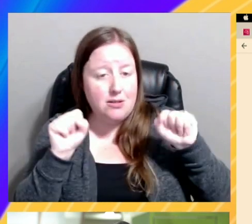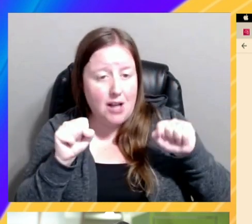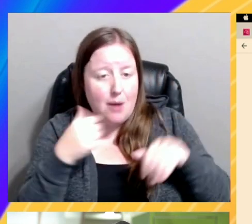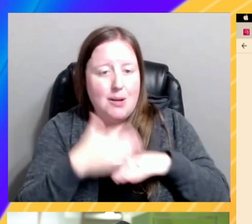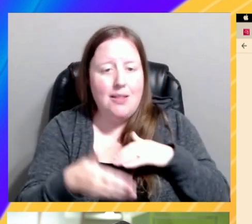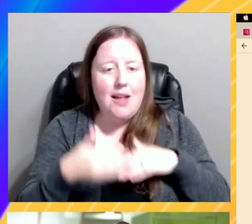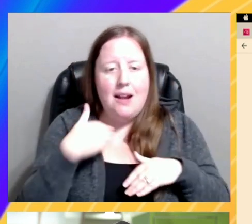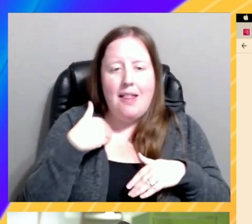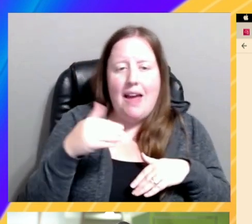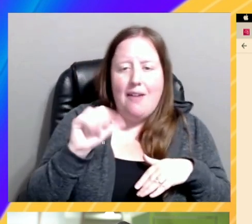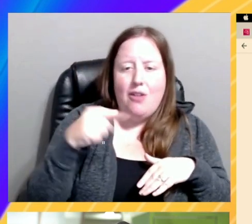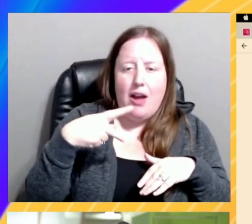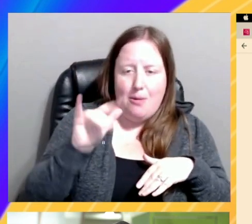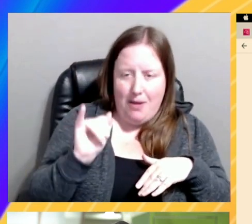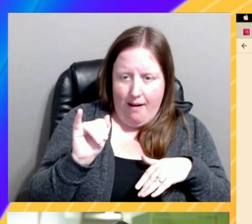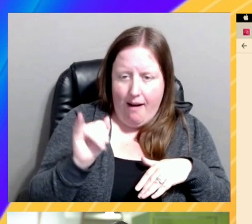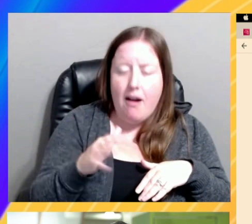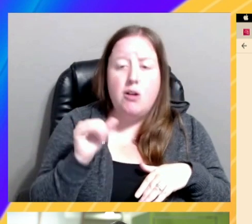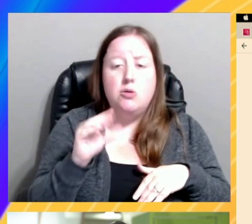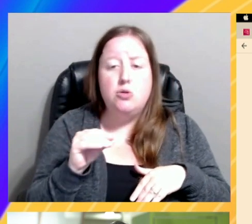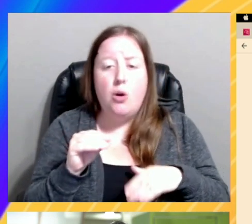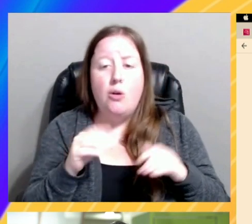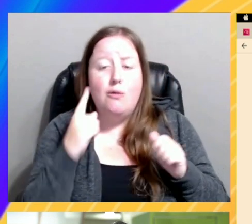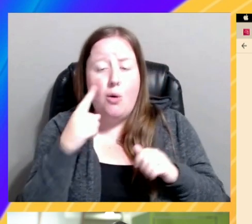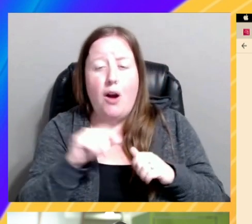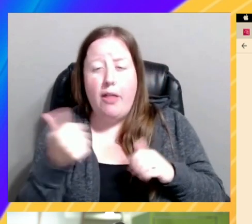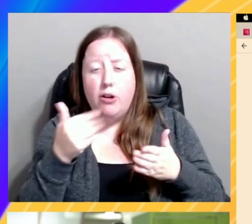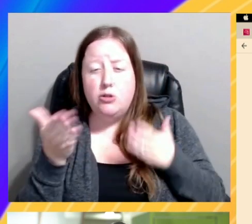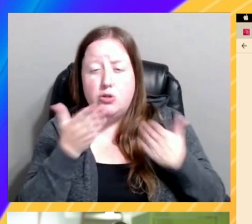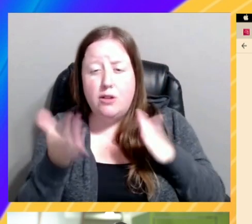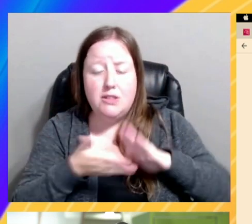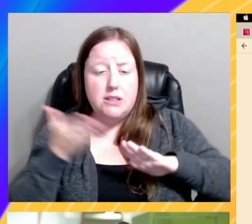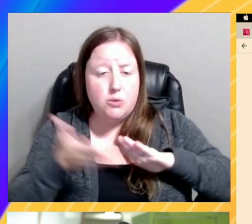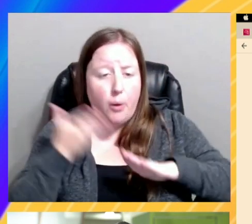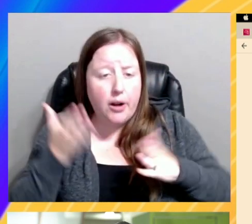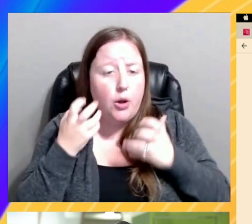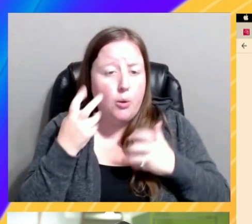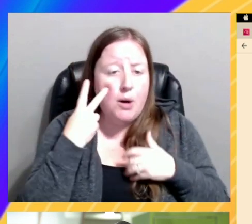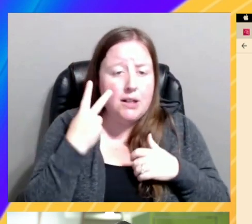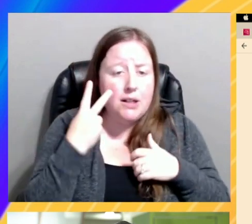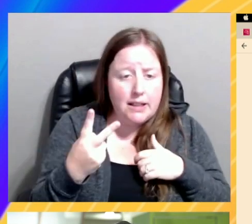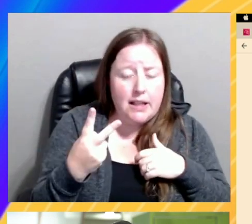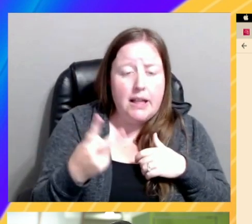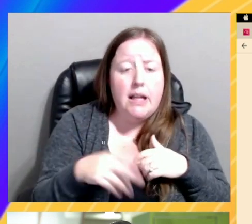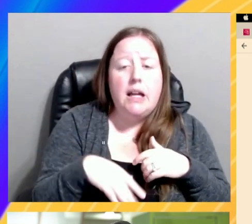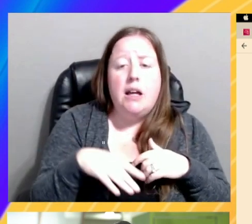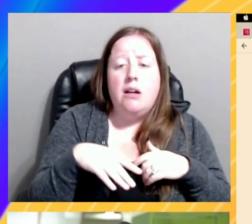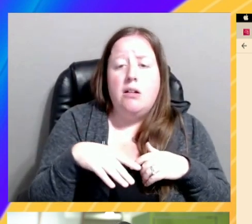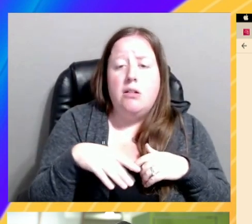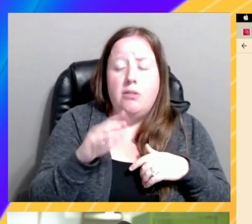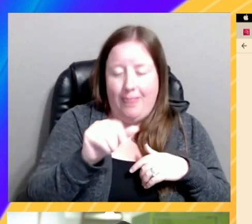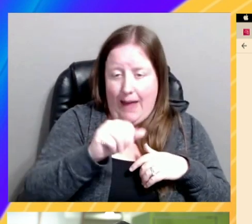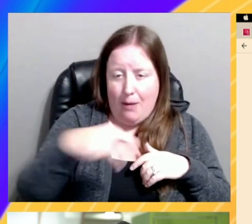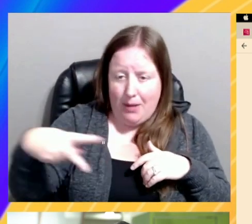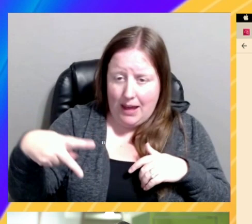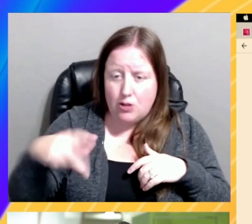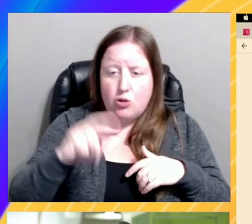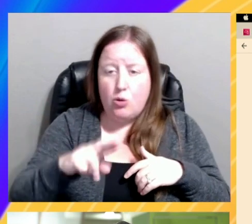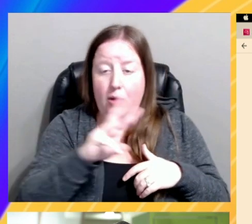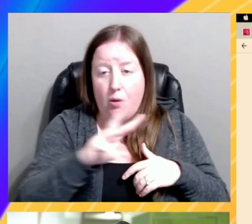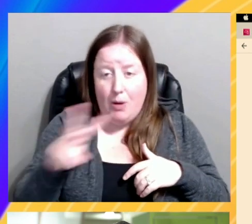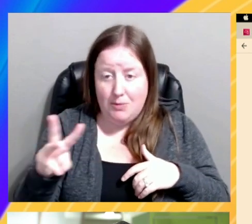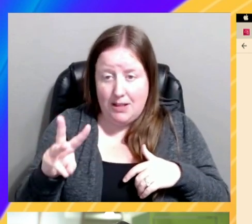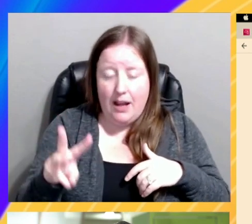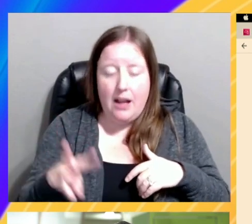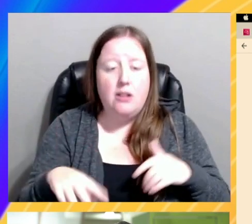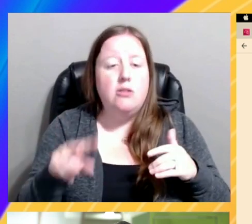API. So there's different services running, and when you want to look at the health of the overall application or the website, then you need a dashboard that